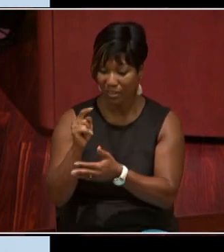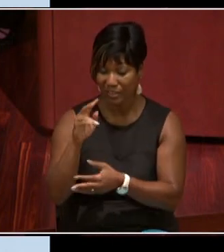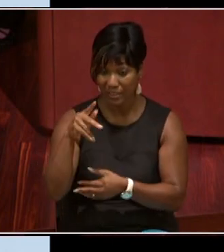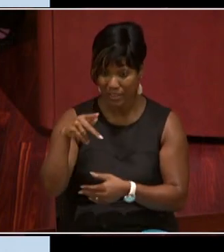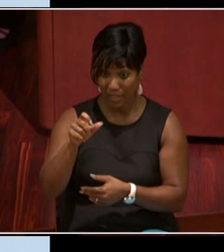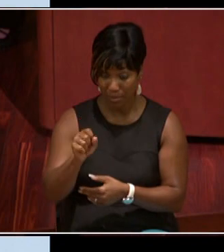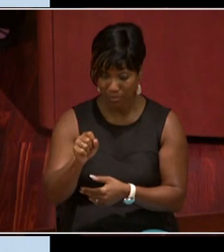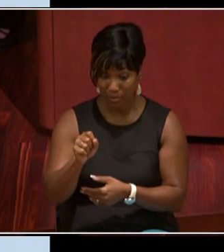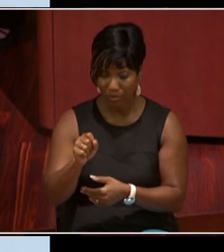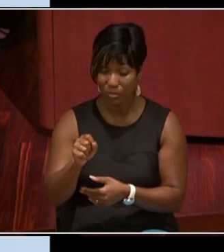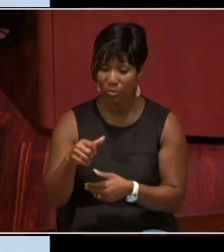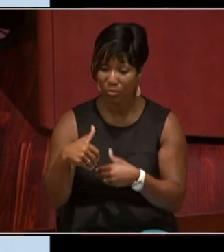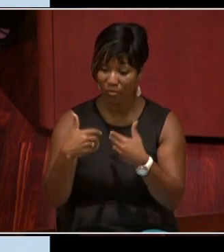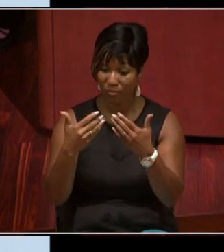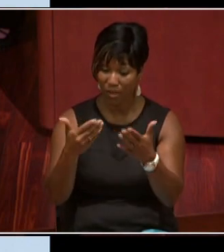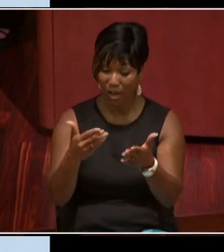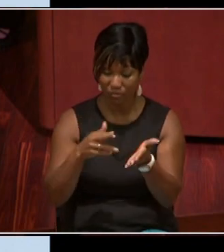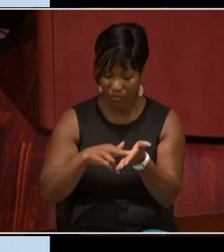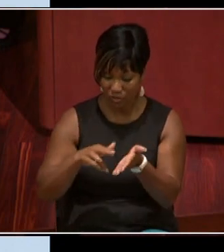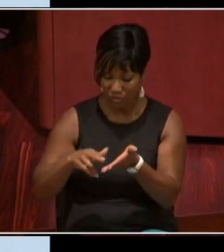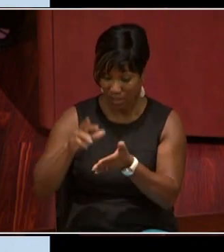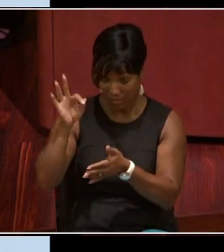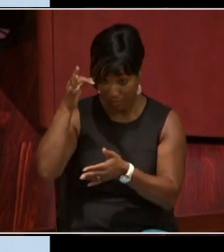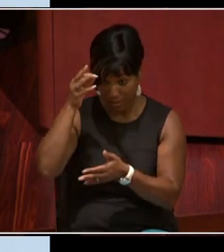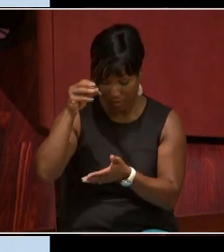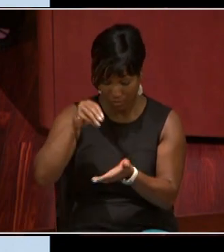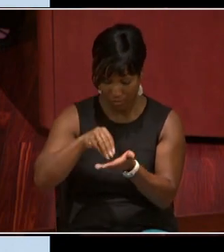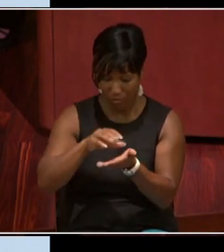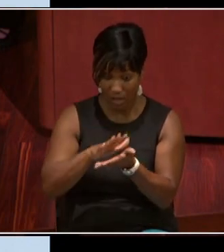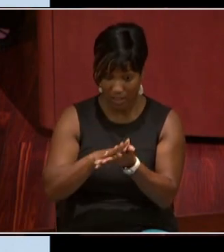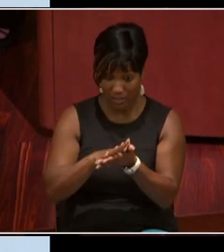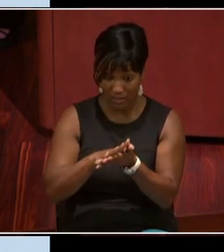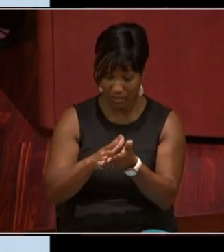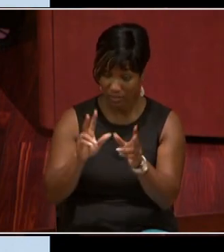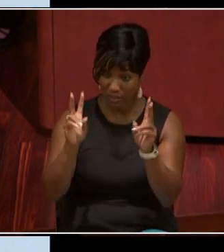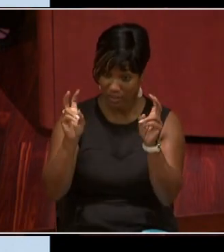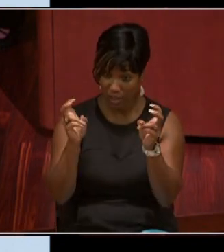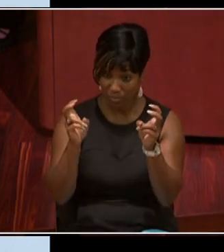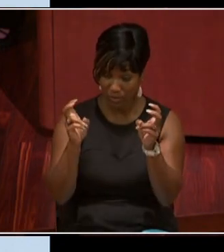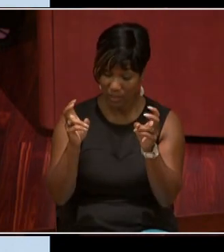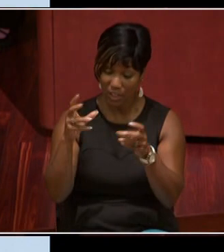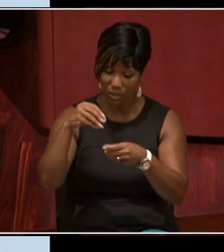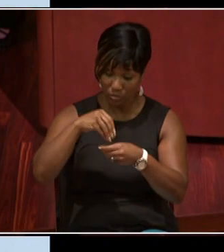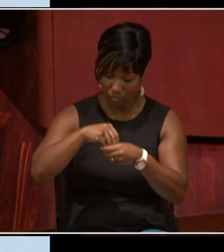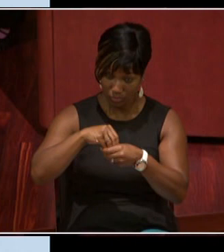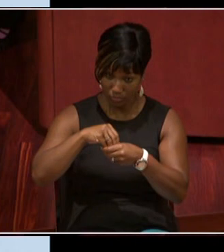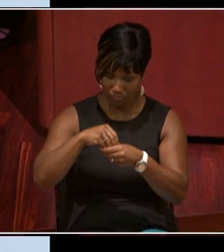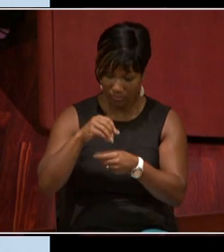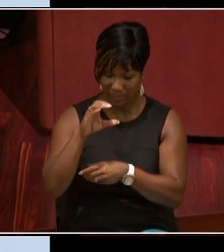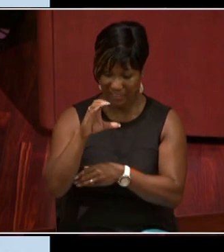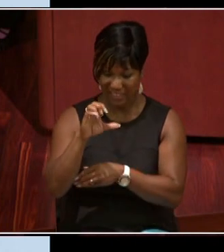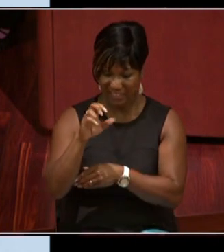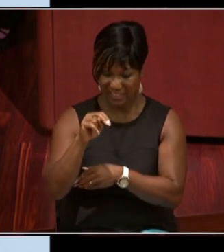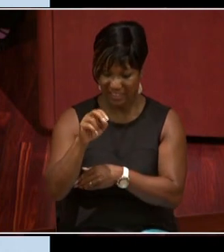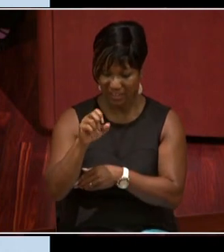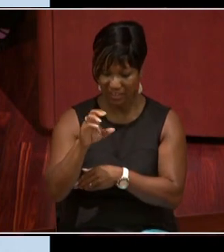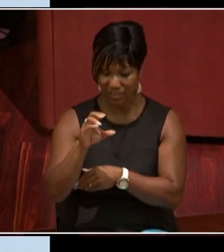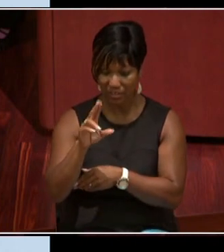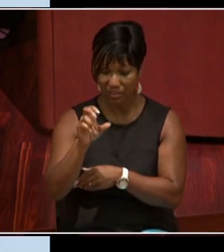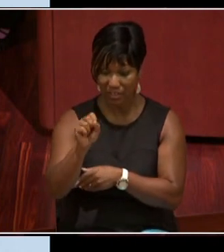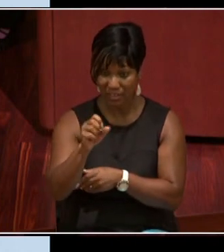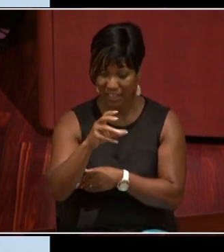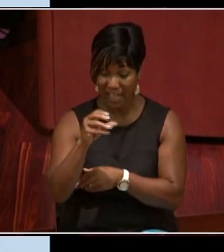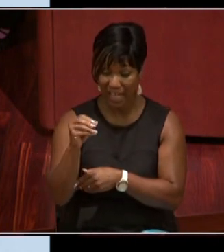records. Topics covered include census and immigration records. Rebecca Sharp is an